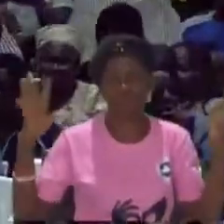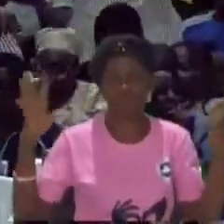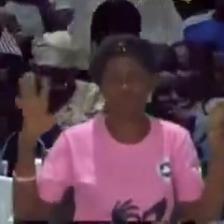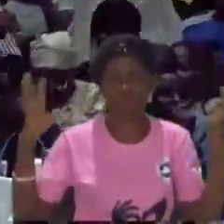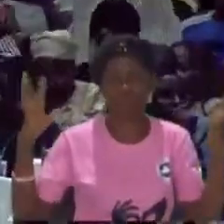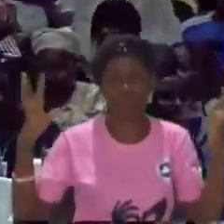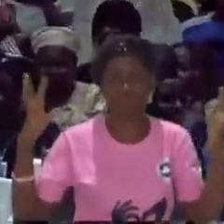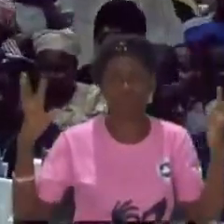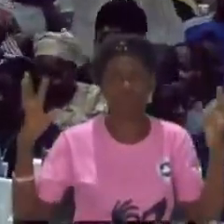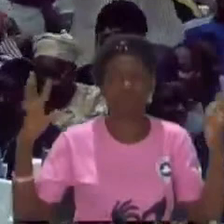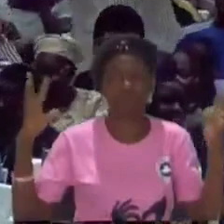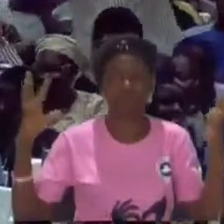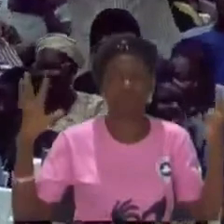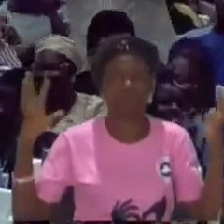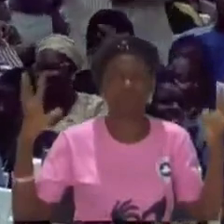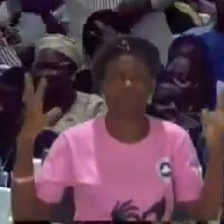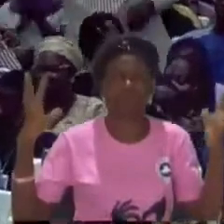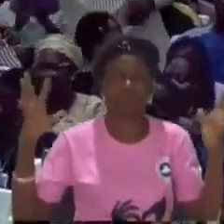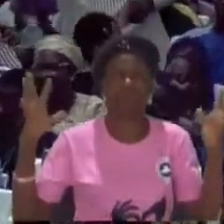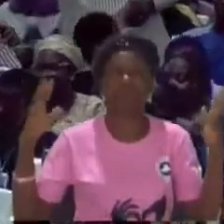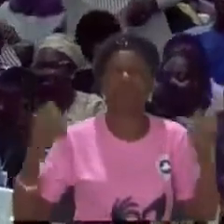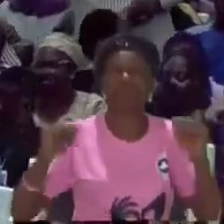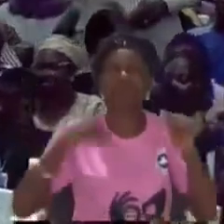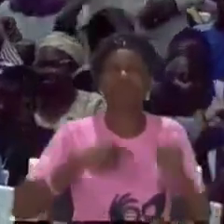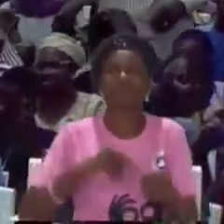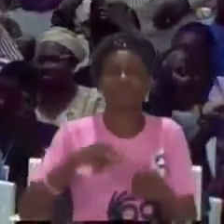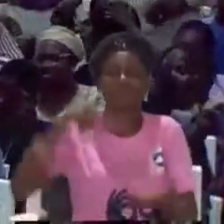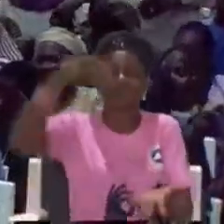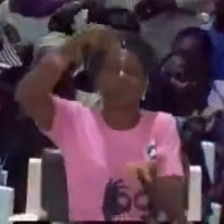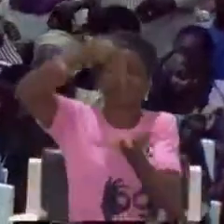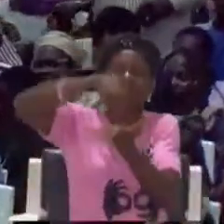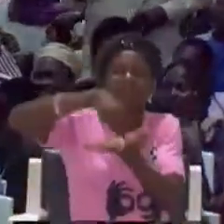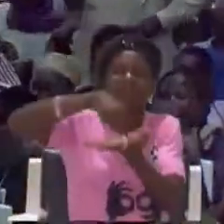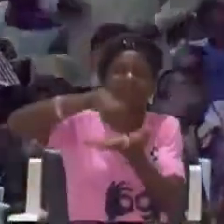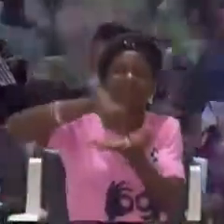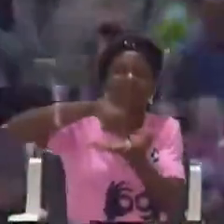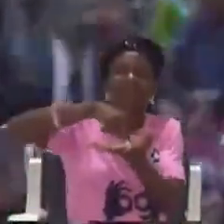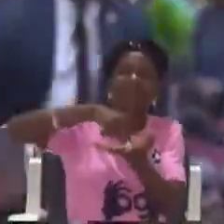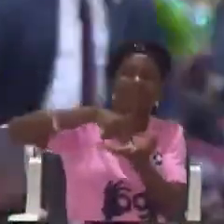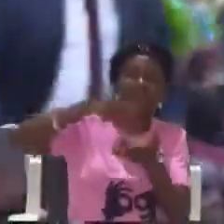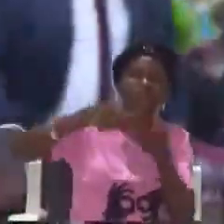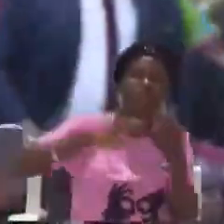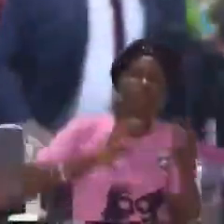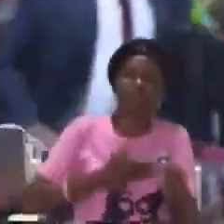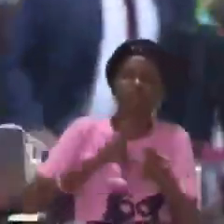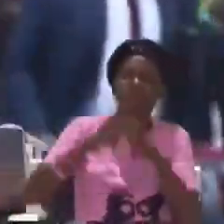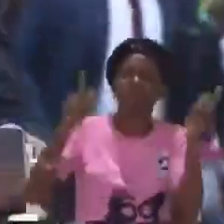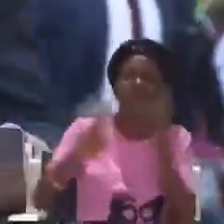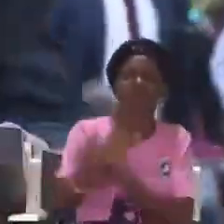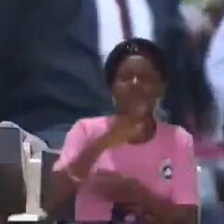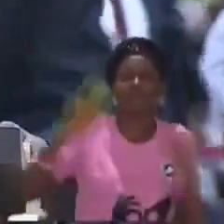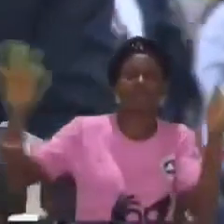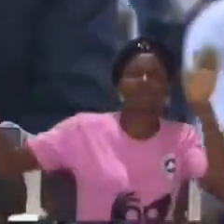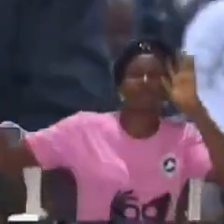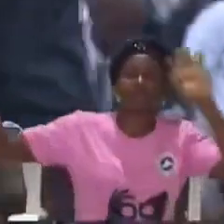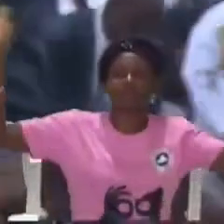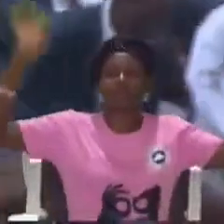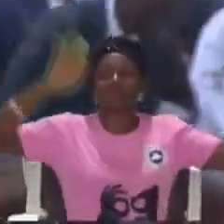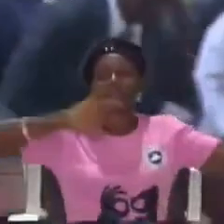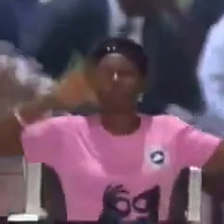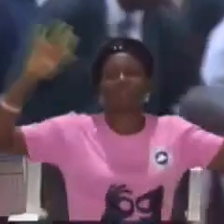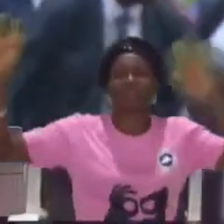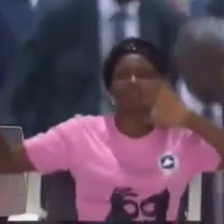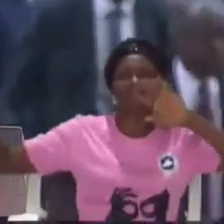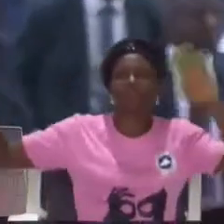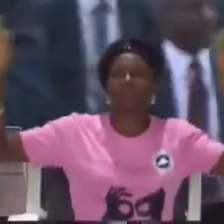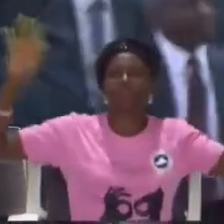Wow! Very appreciated. Can we give a moment of standing ovation to our great God, the God of wonders, the God of